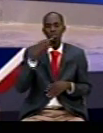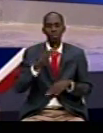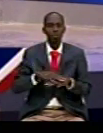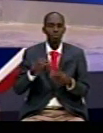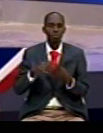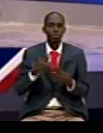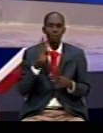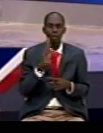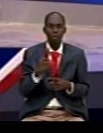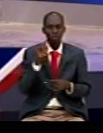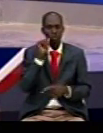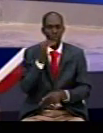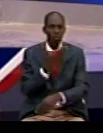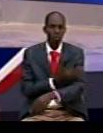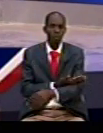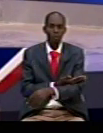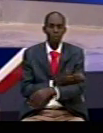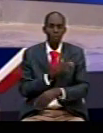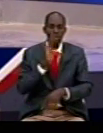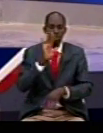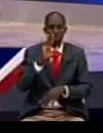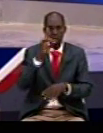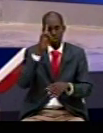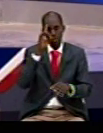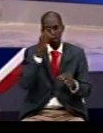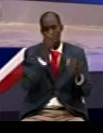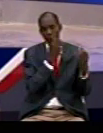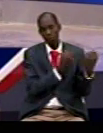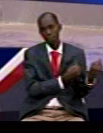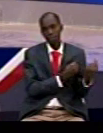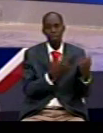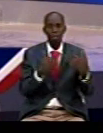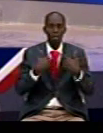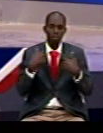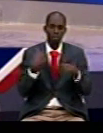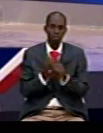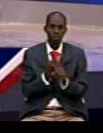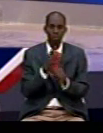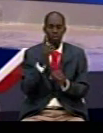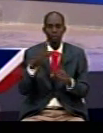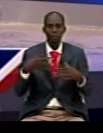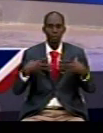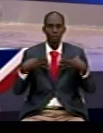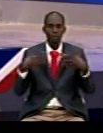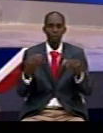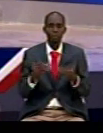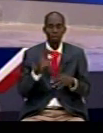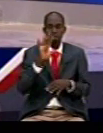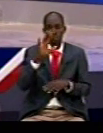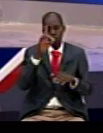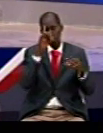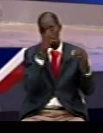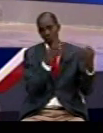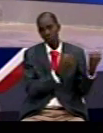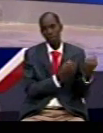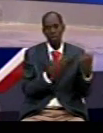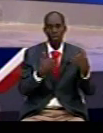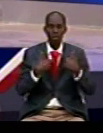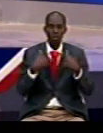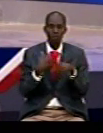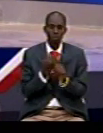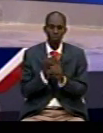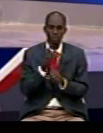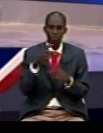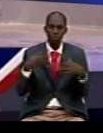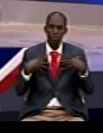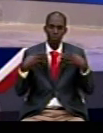her, daughter, thy faith has made thee whole. Thy faith has made